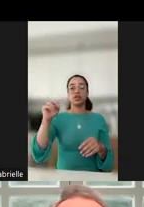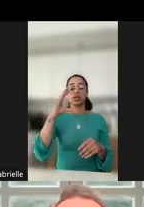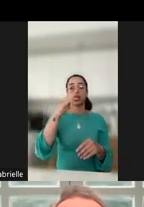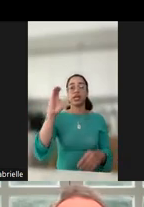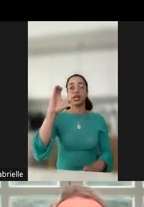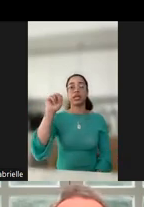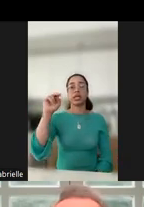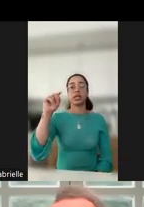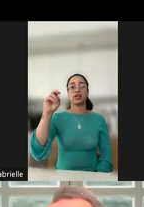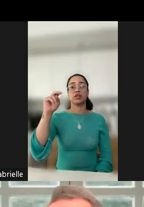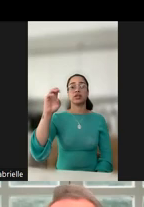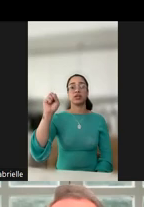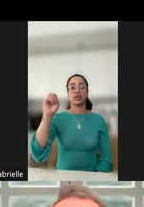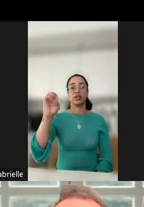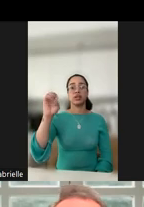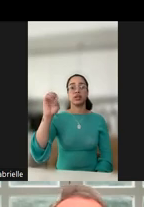home. Hindi,